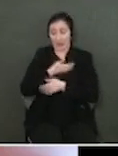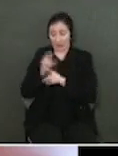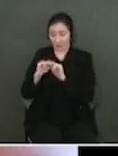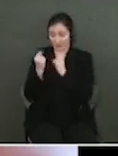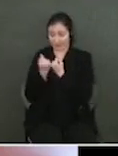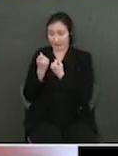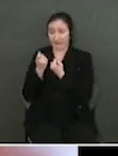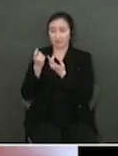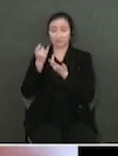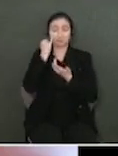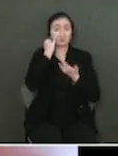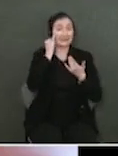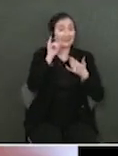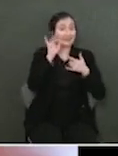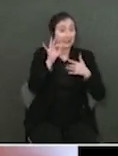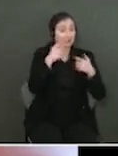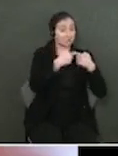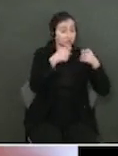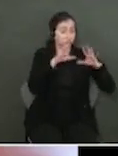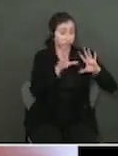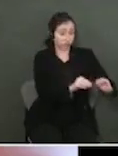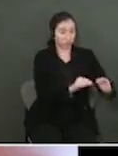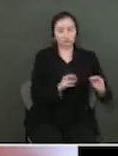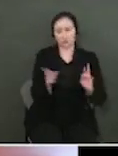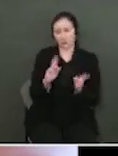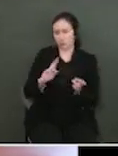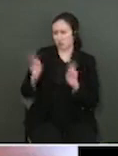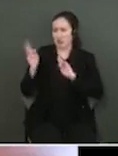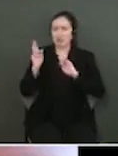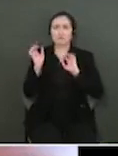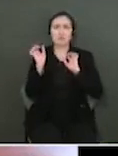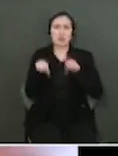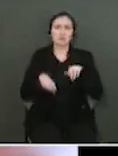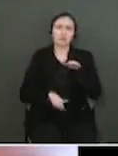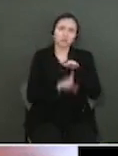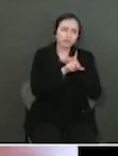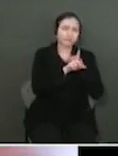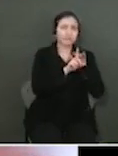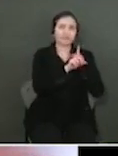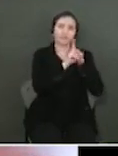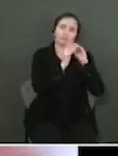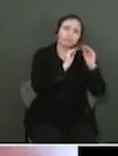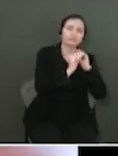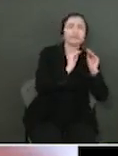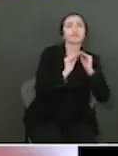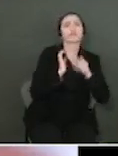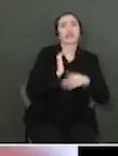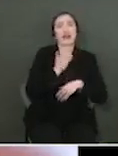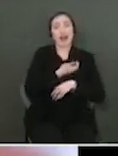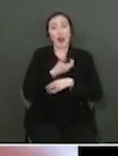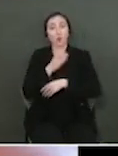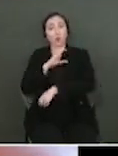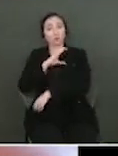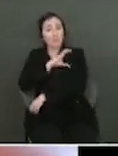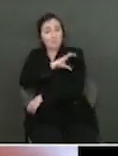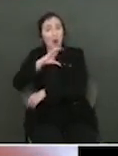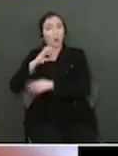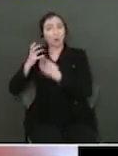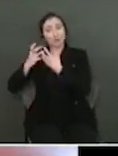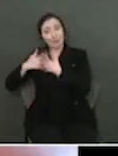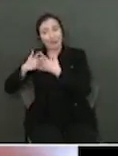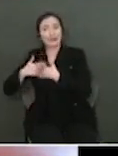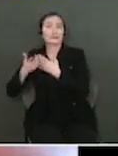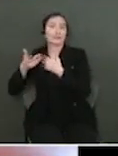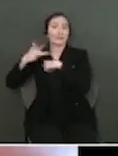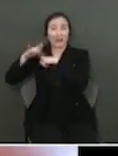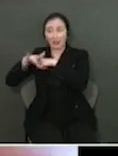outages are ready to go. Our power plants are all available. Our transmission system is fully